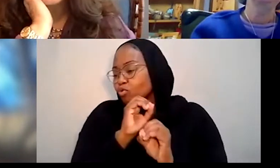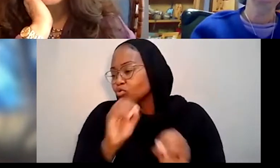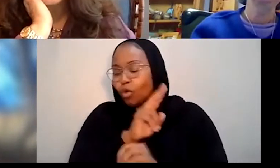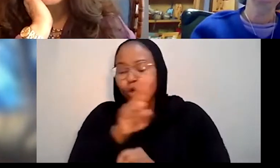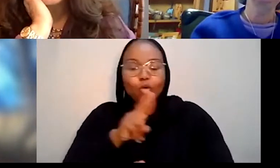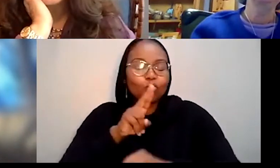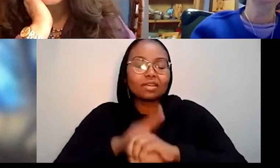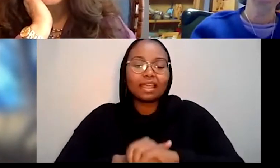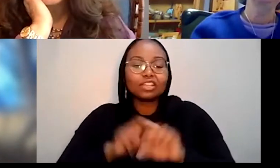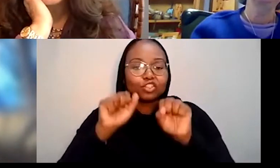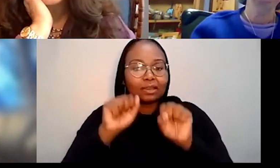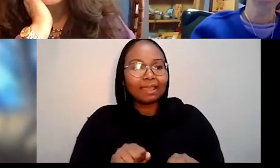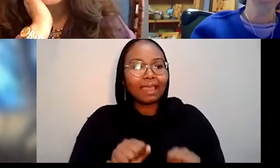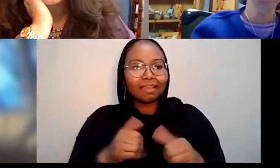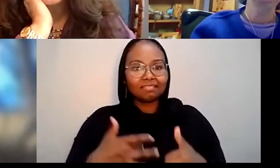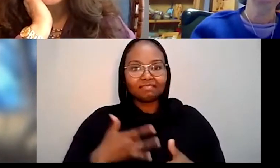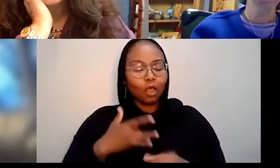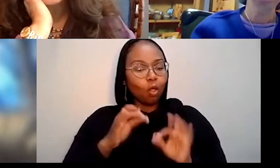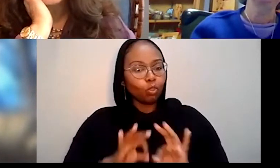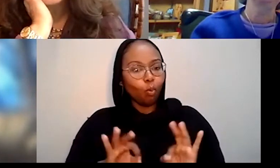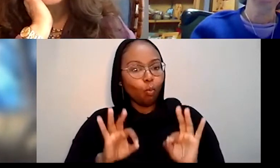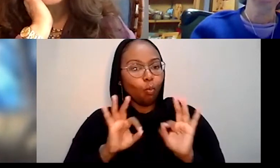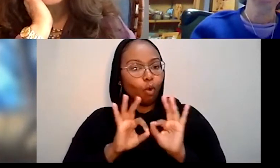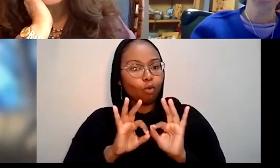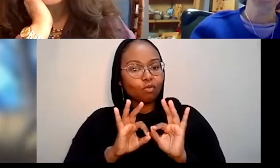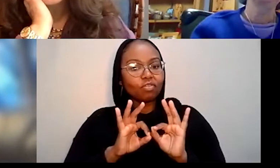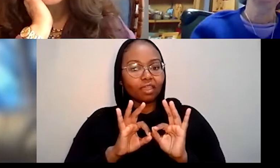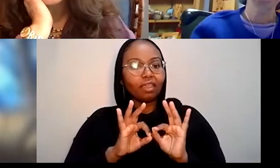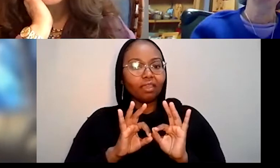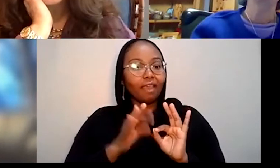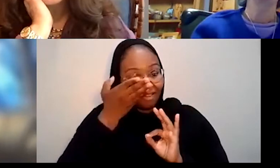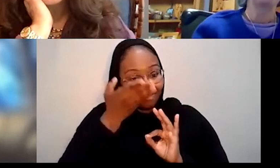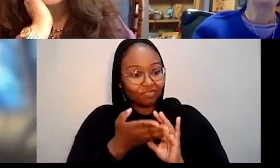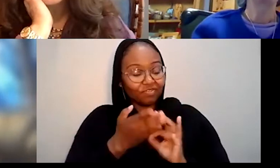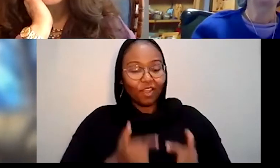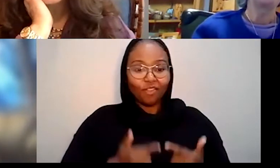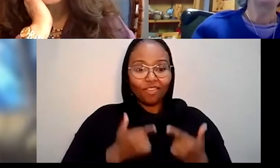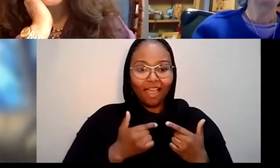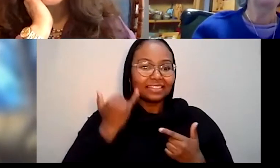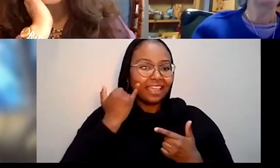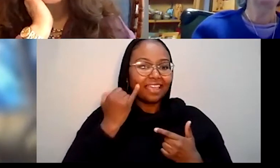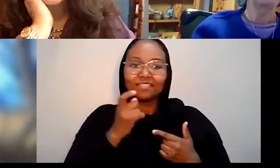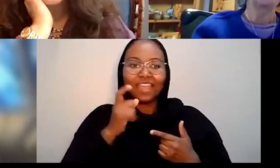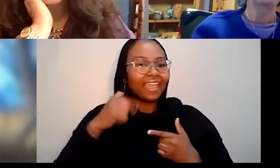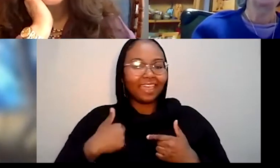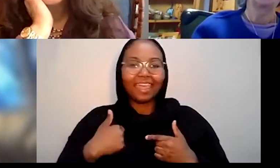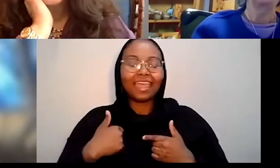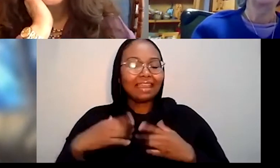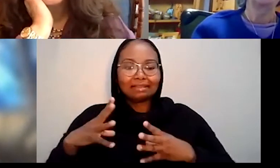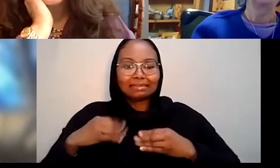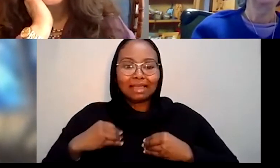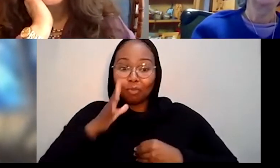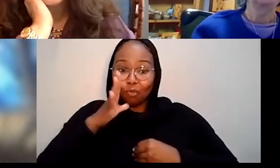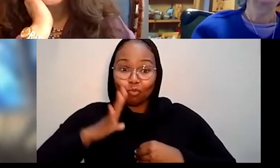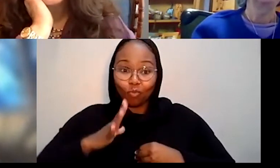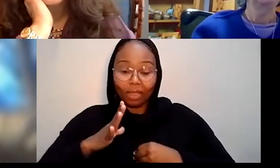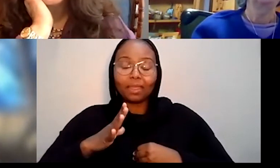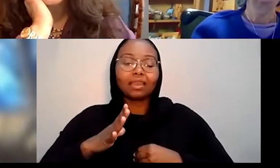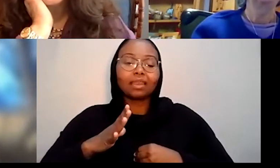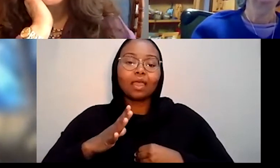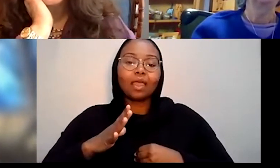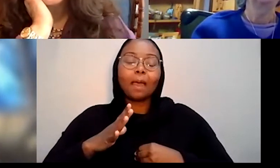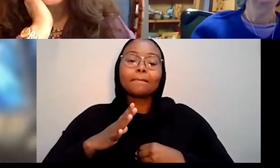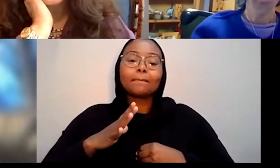its existence that cannot take its women along with men. No struggle can ever succeed without